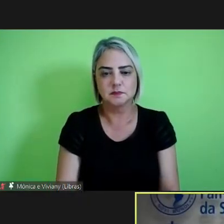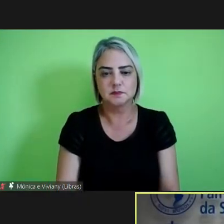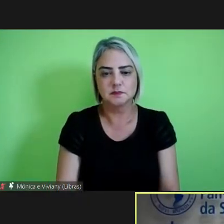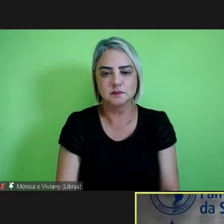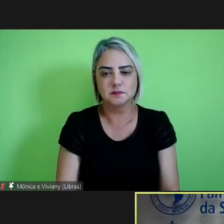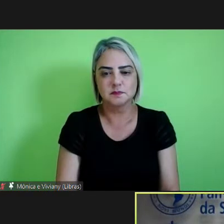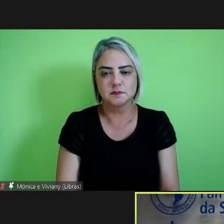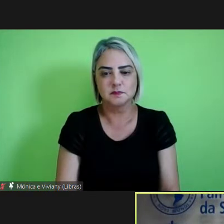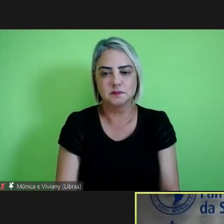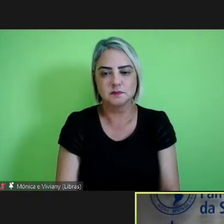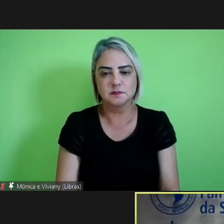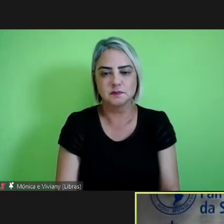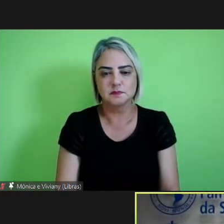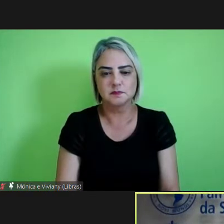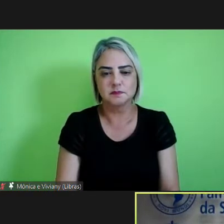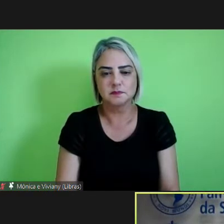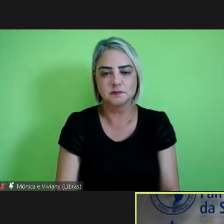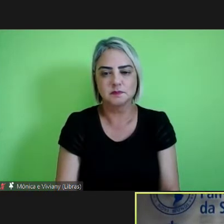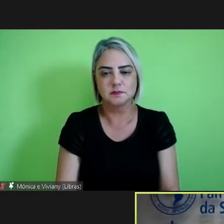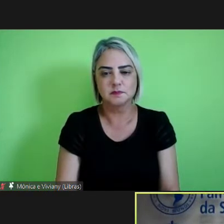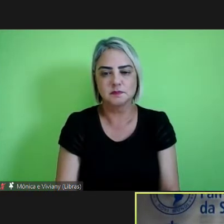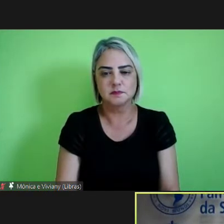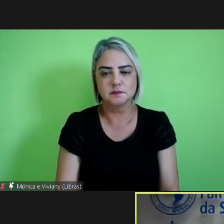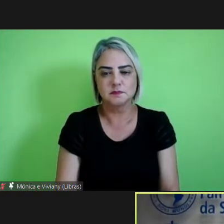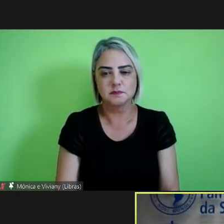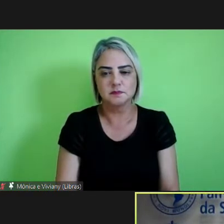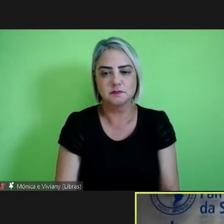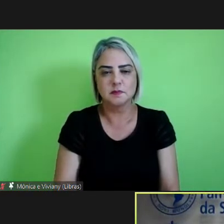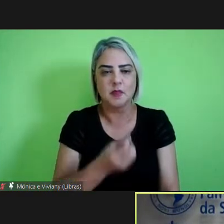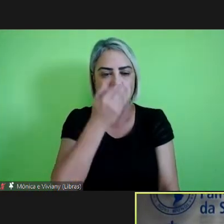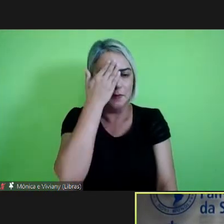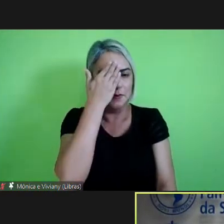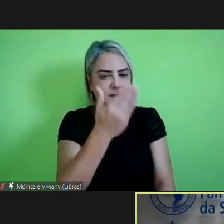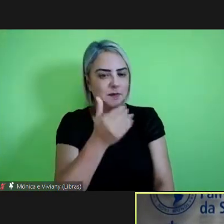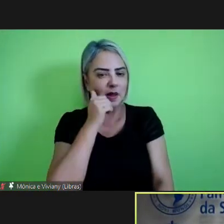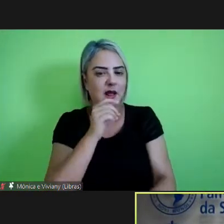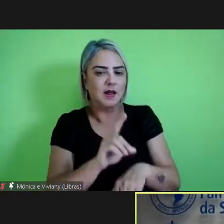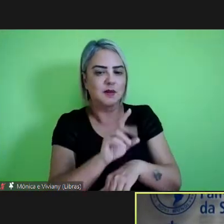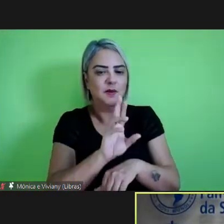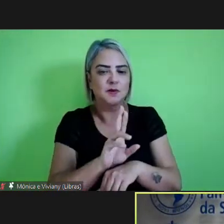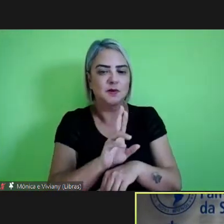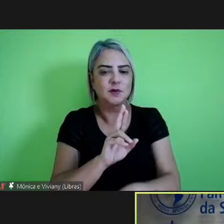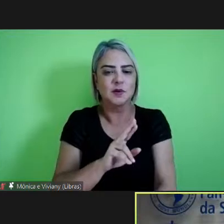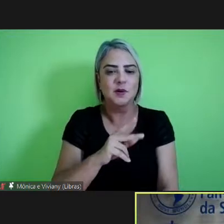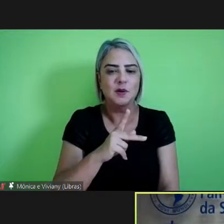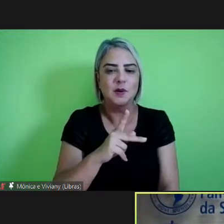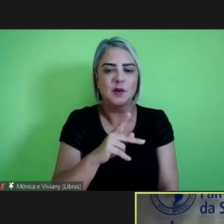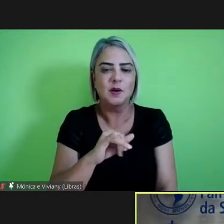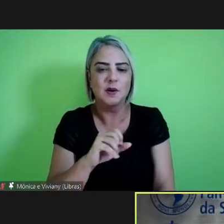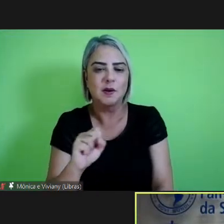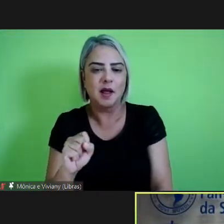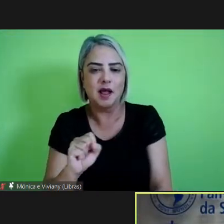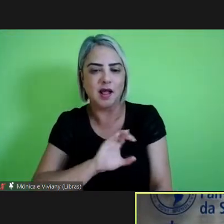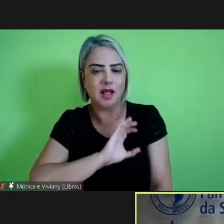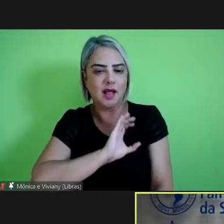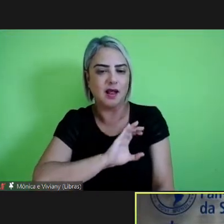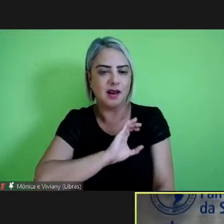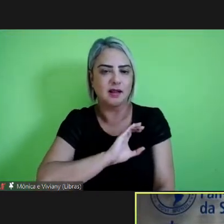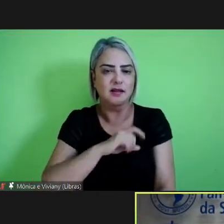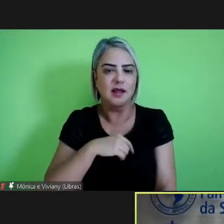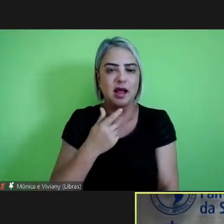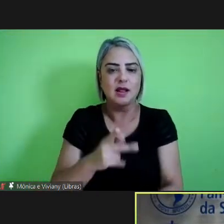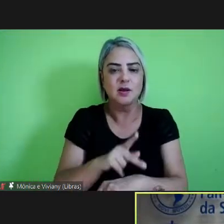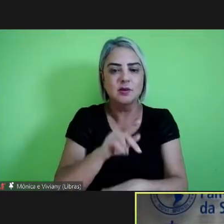Muito obrigada, doutora Pitinini Valis. Thank you very much, Dr. Helena. Thank you, Dr. Salas, for